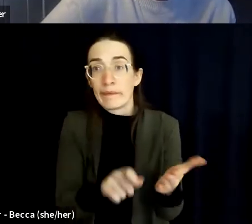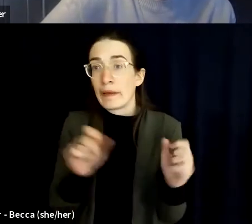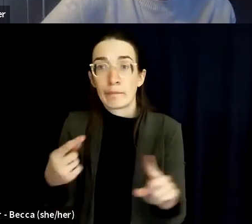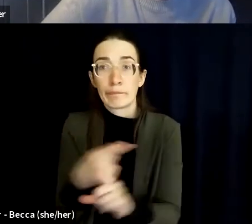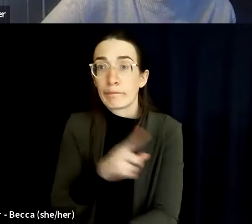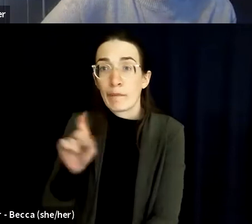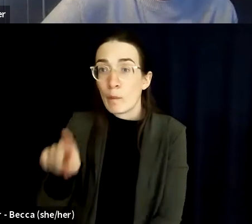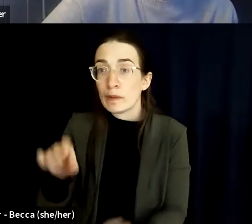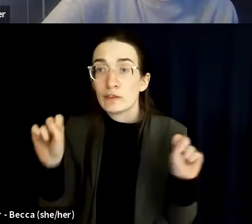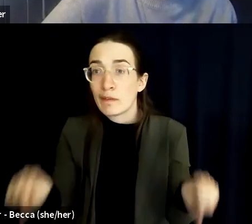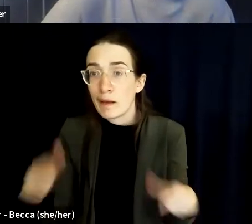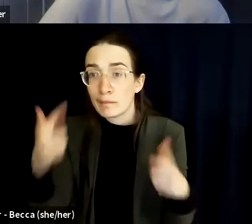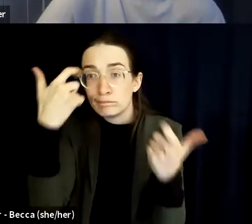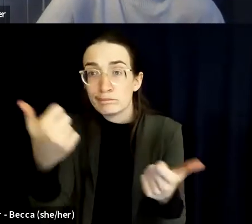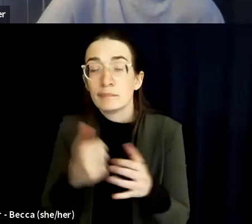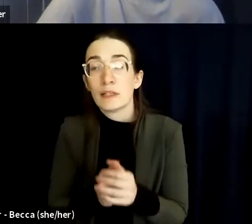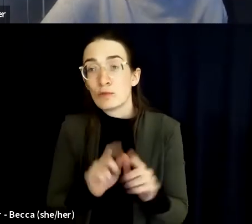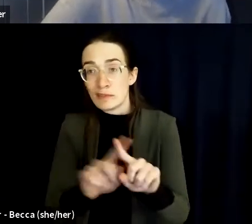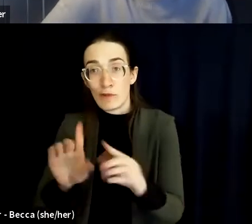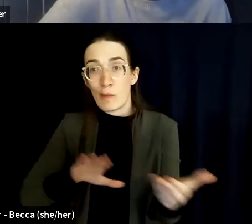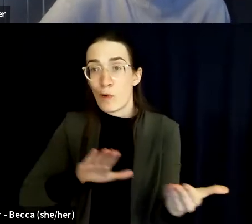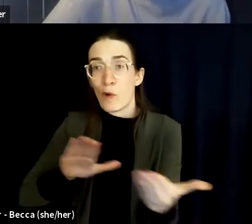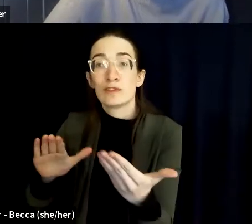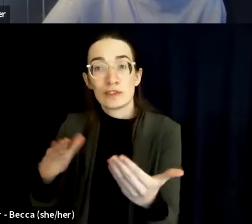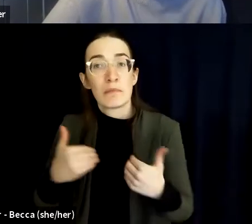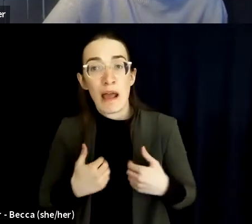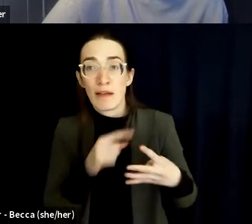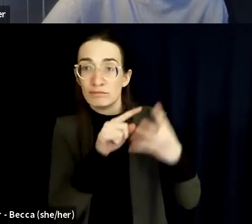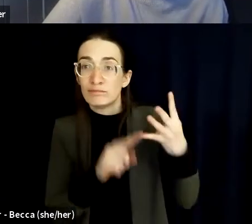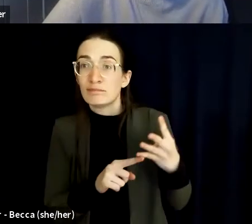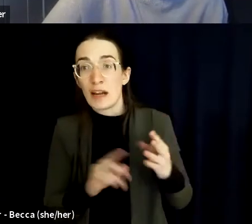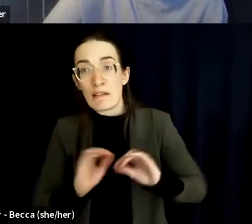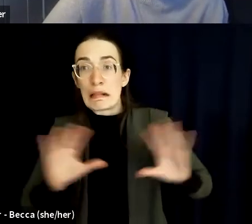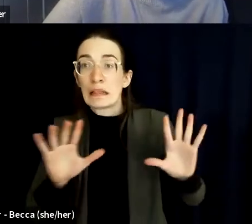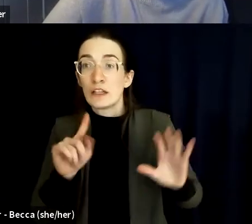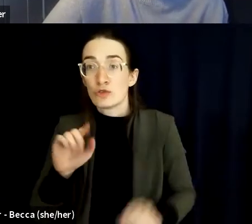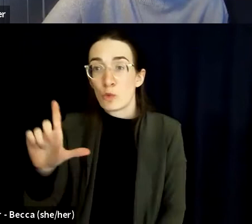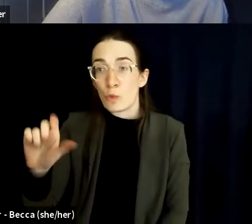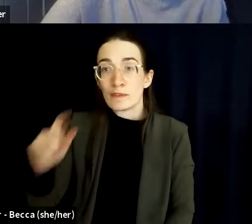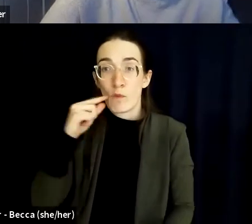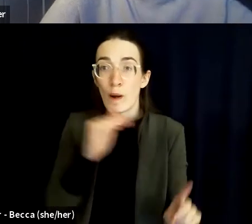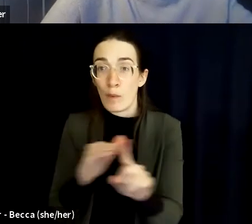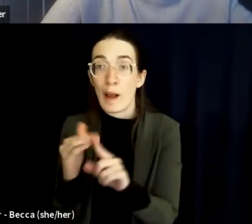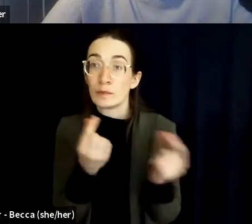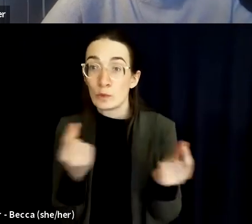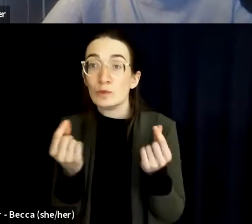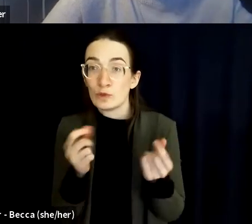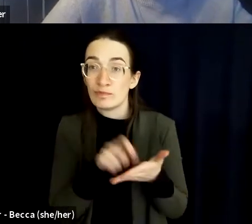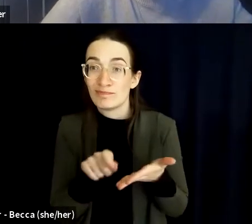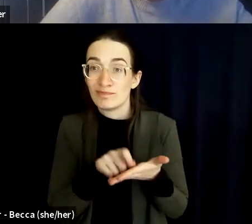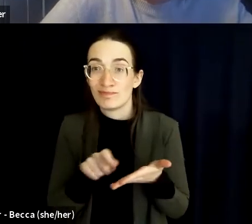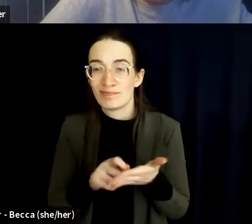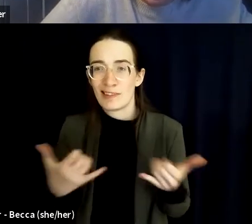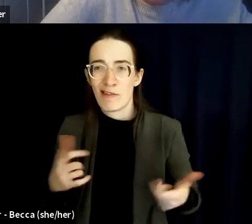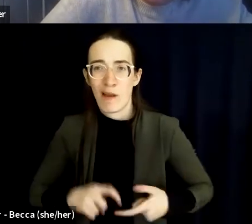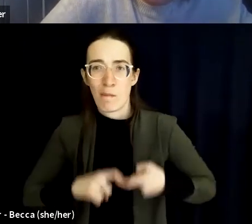lot of different ways to approach it, but we did want to provide you with a few explicit tools and examples for prompts. I'm going to take a pause really quick